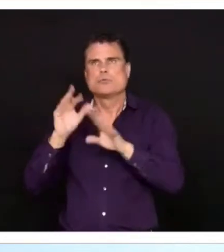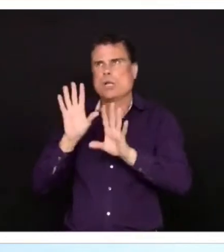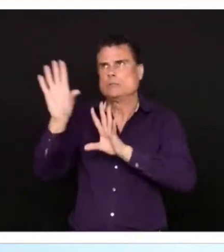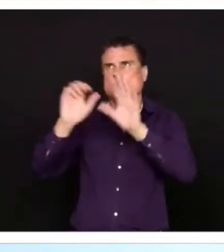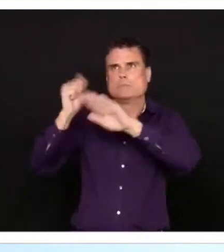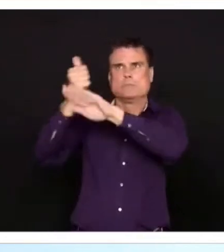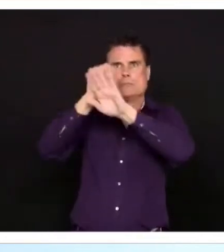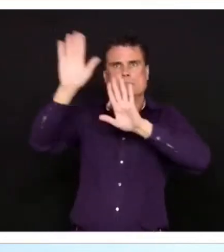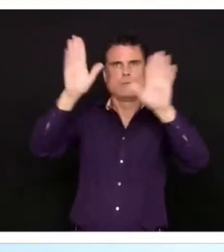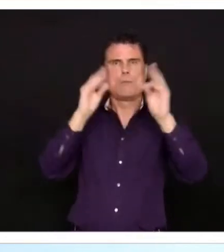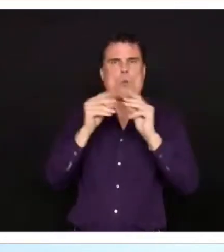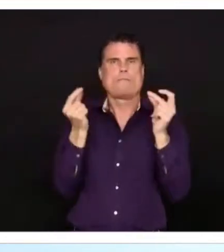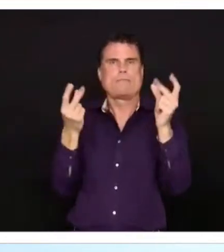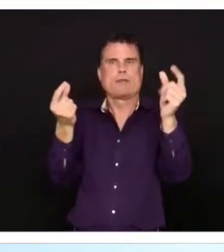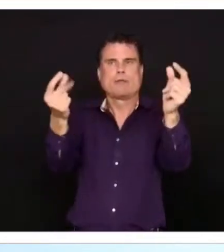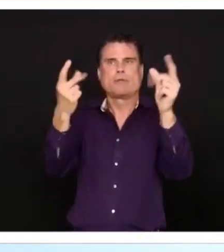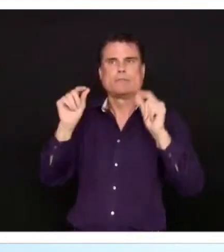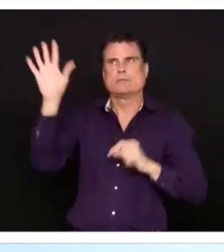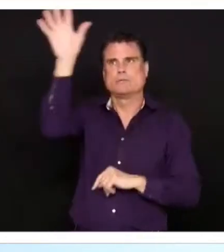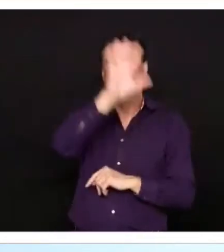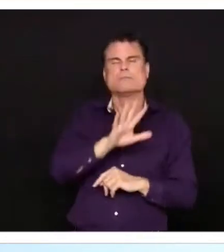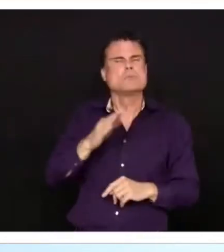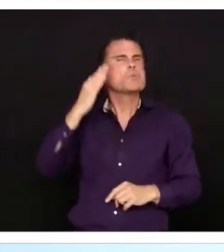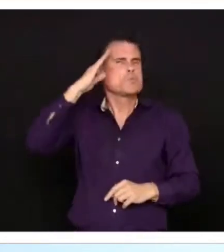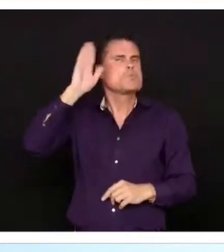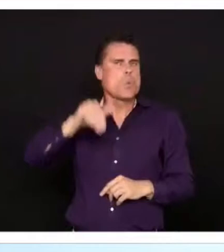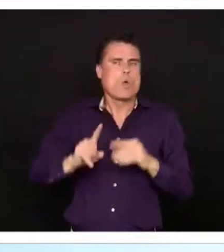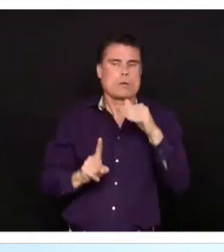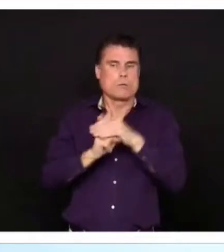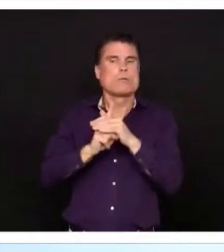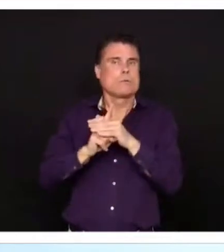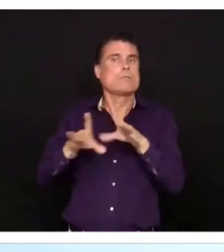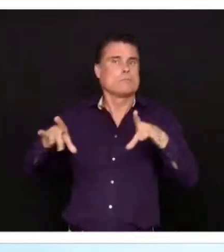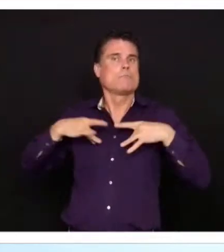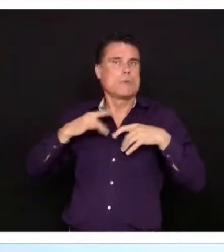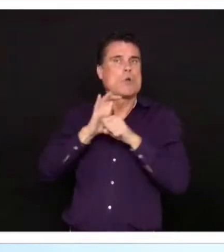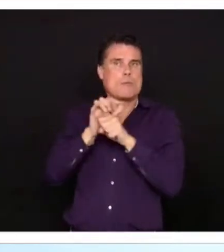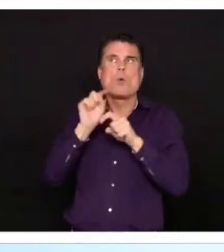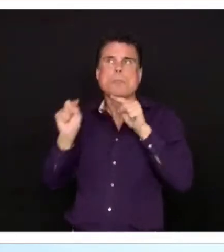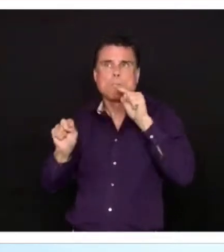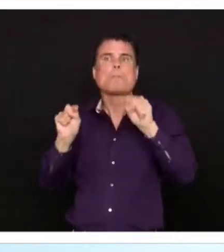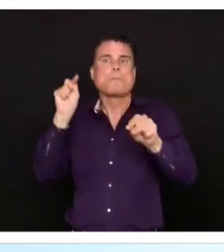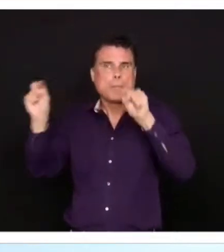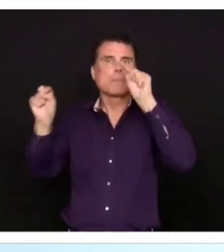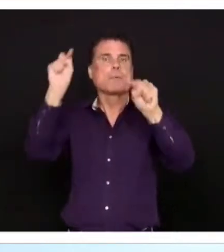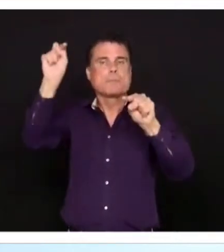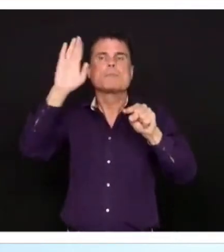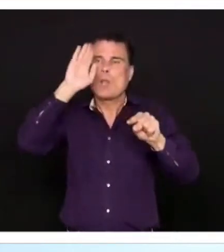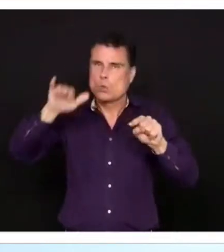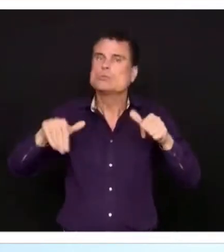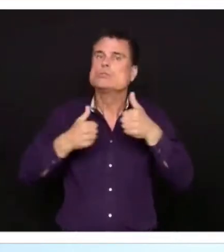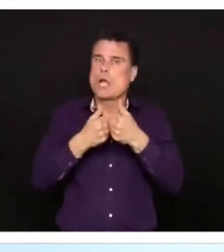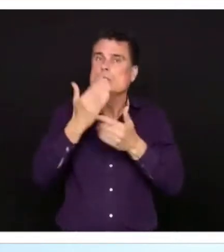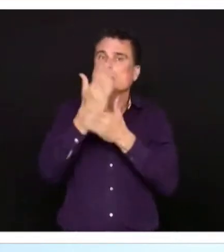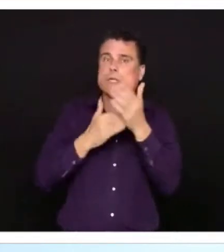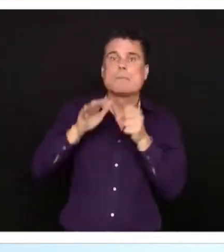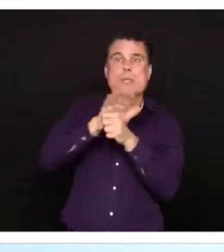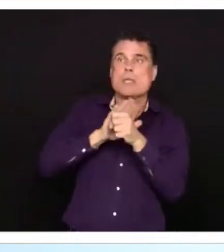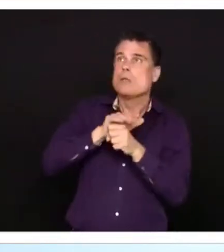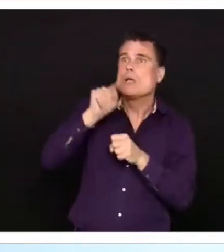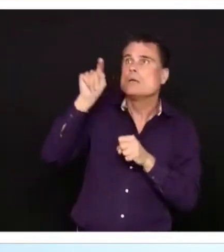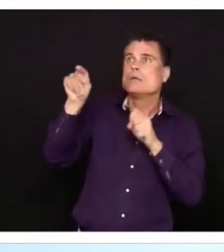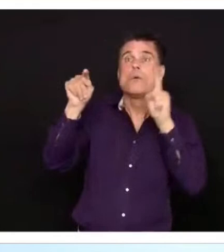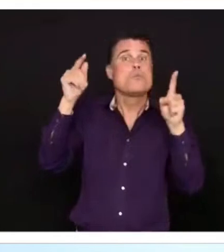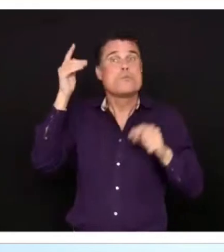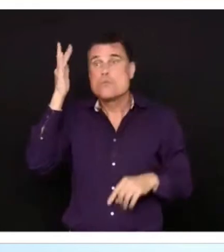been challenges in helping communities address the transmission in different areas of the north, and they have unique challenges